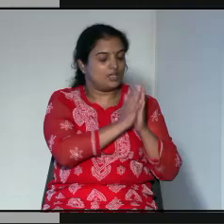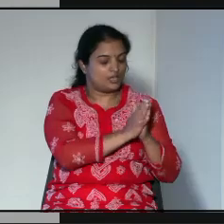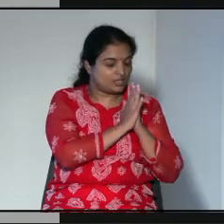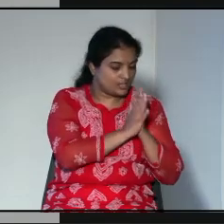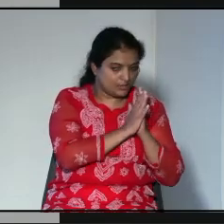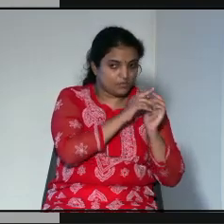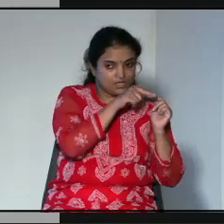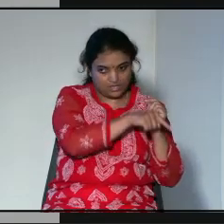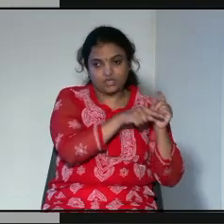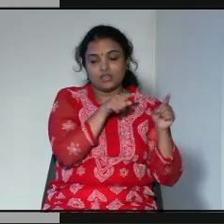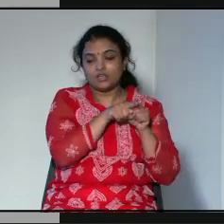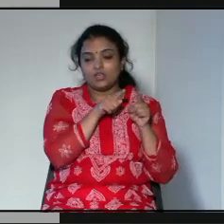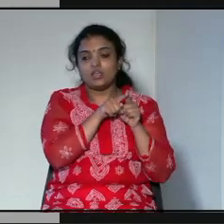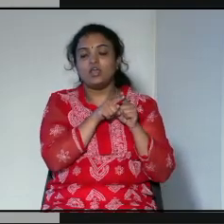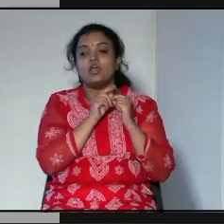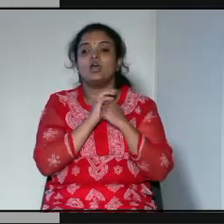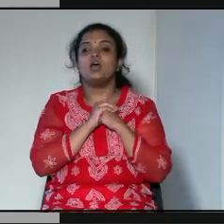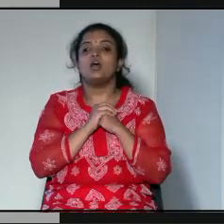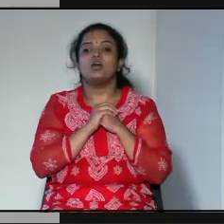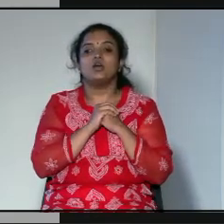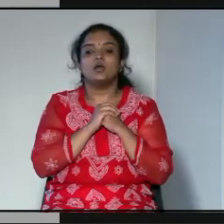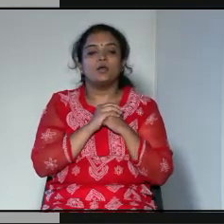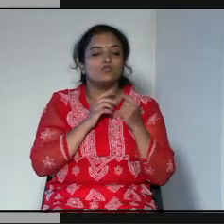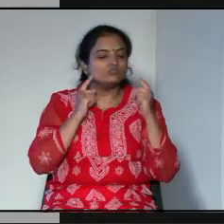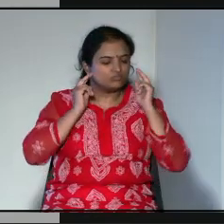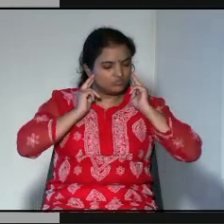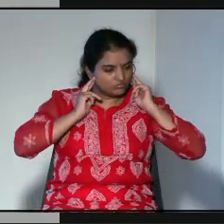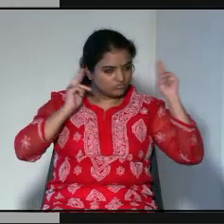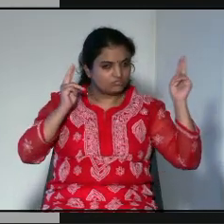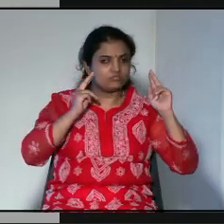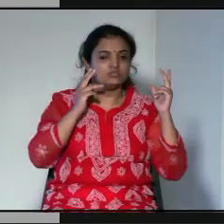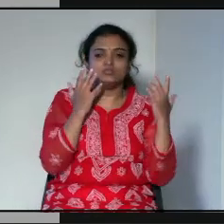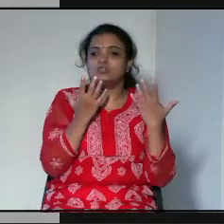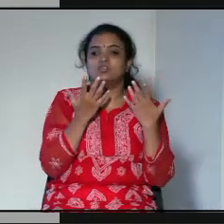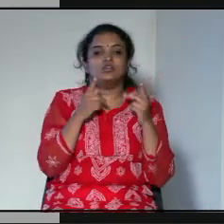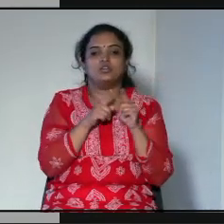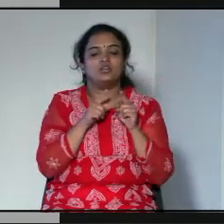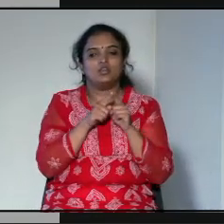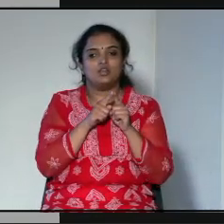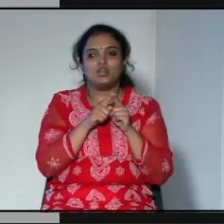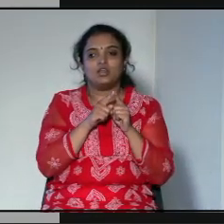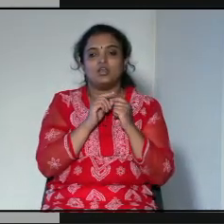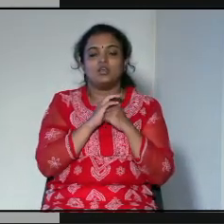Maoists, the Dantewada region, famous or infamous as you see it,